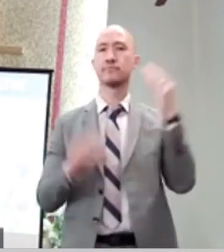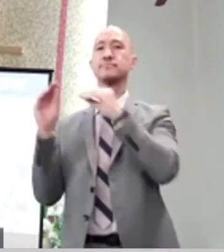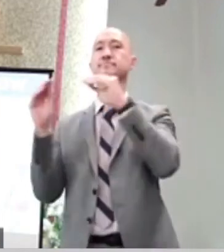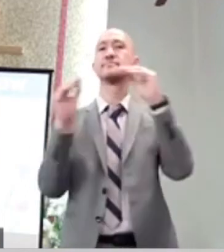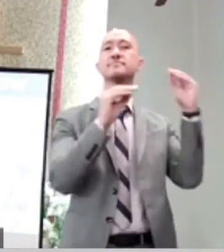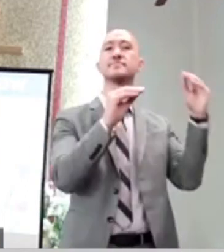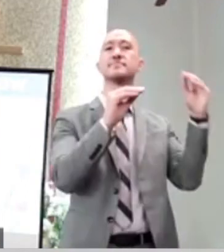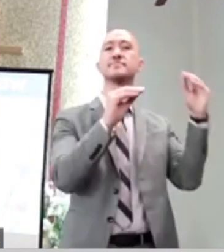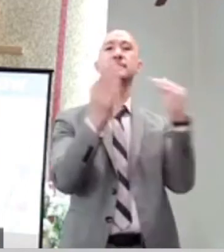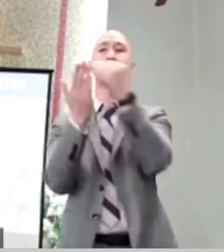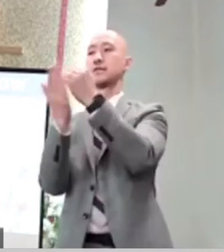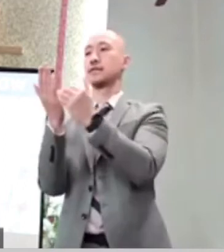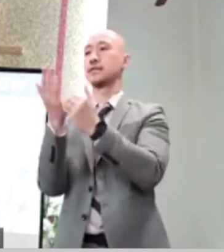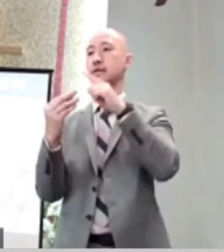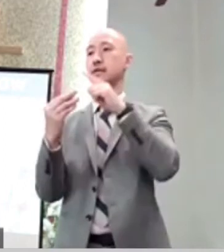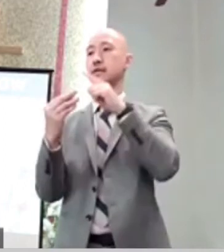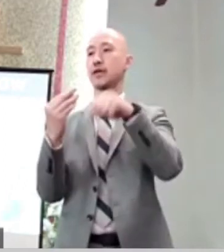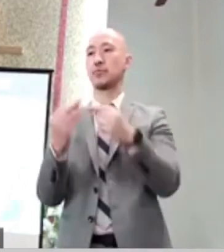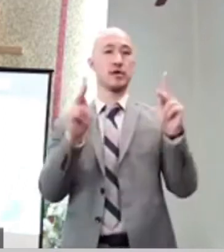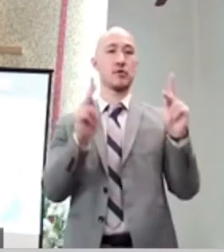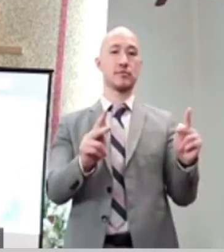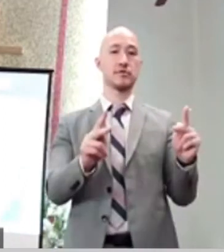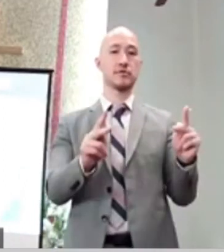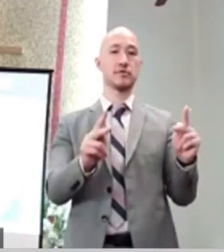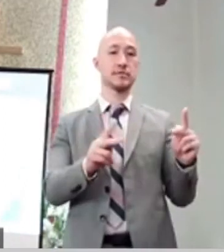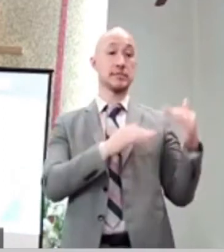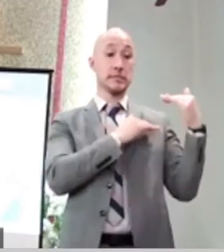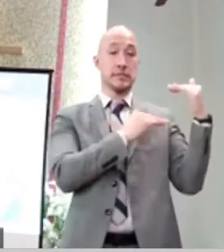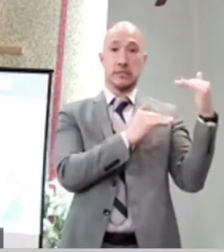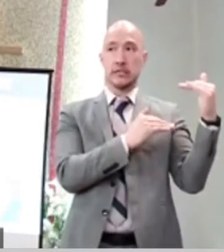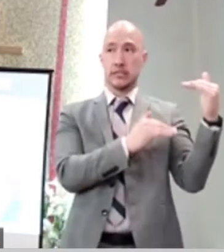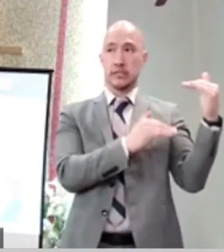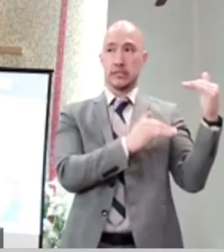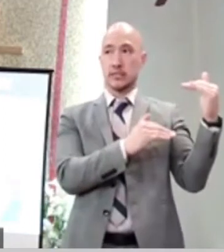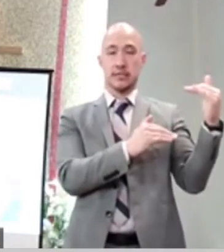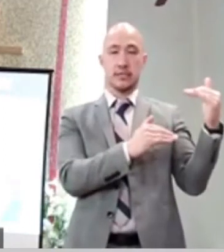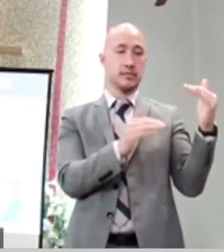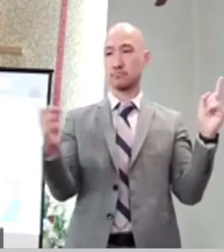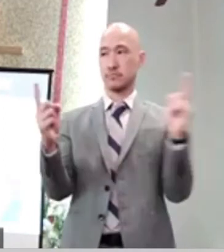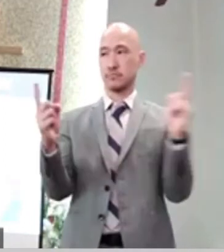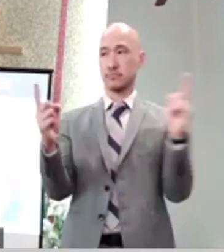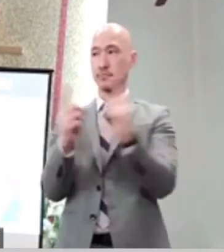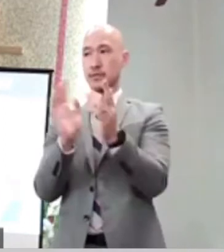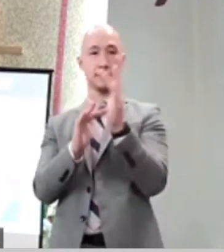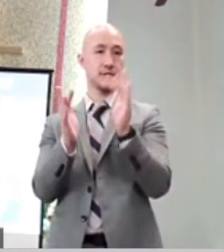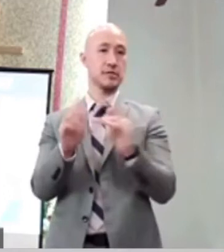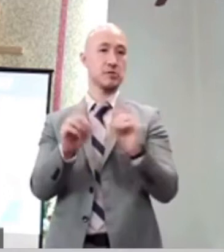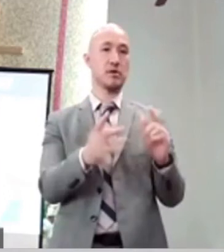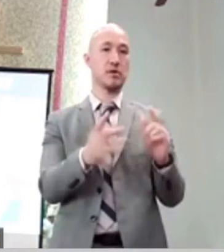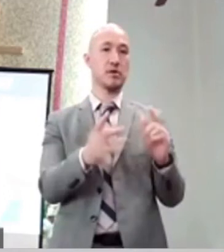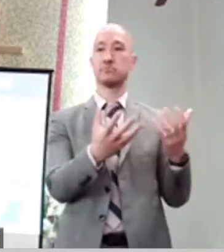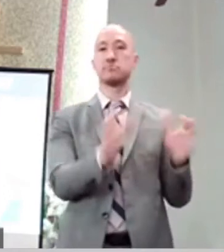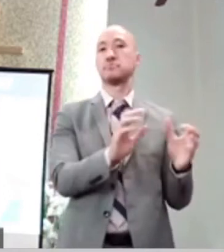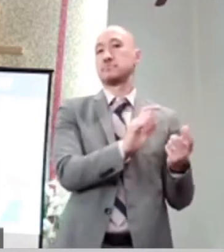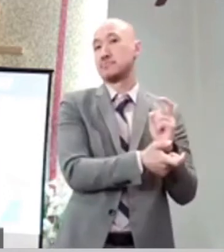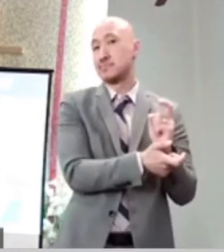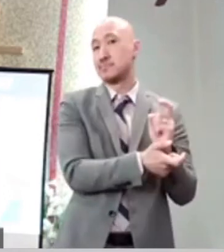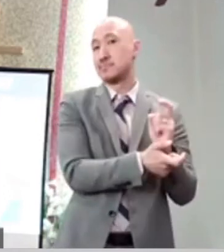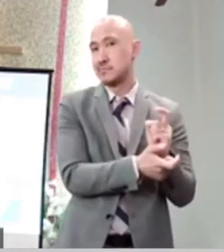apparently don't want to get well. So they answer back. They said to him, John's